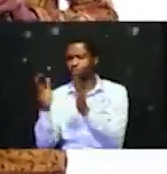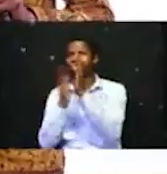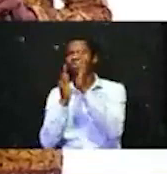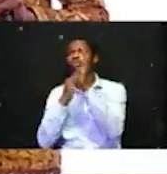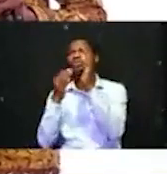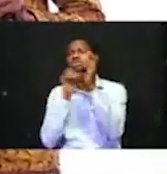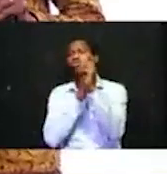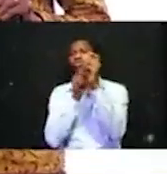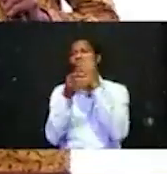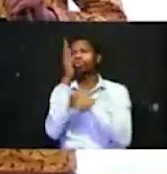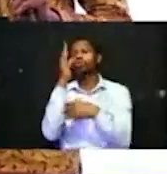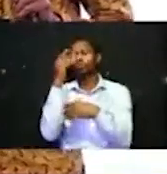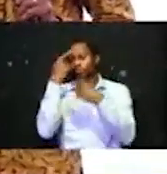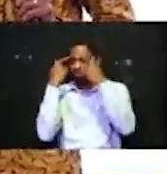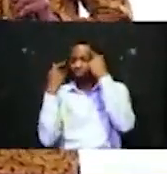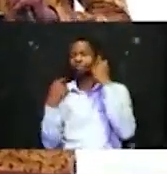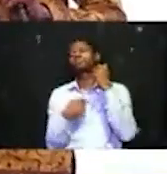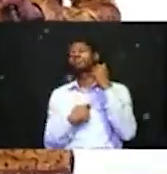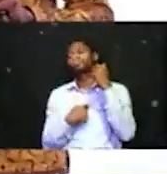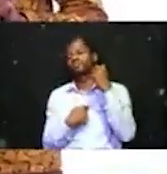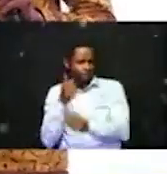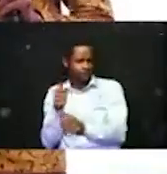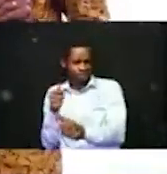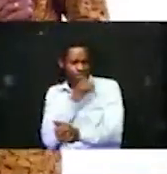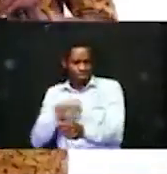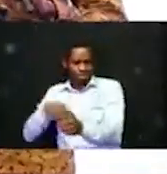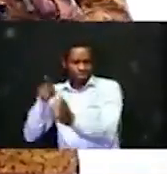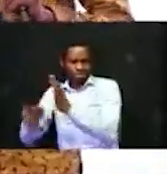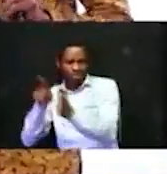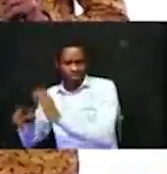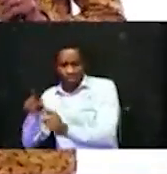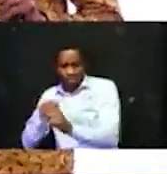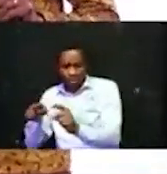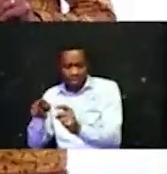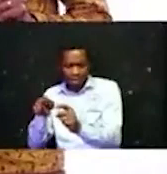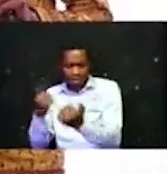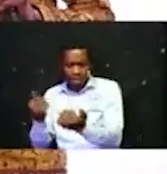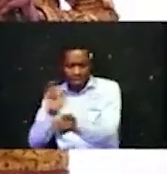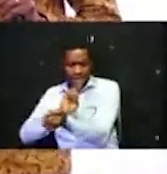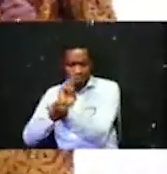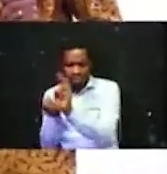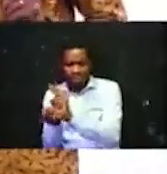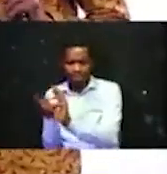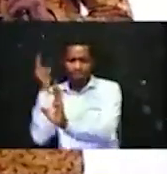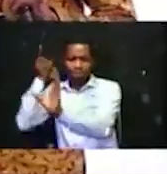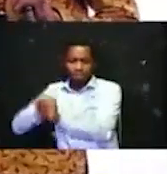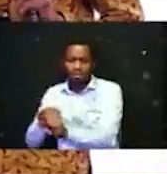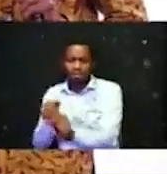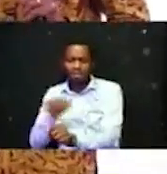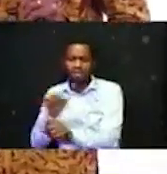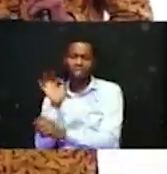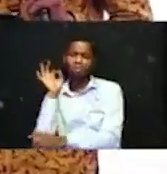se de anka kane no otayen no afei de na okagidi akane no na osen no ensempa na minti wo